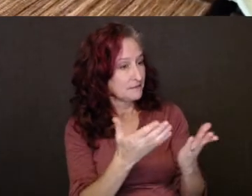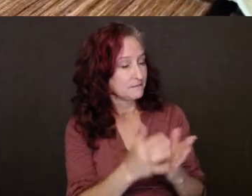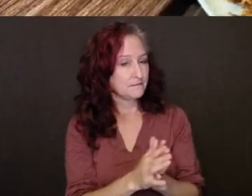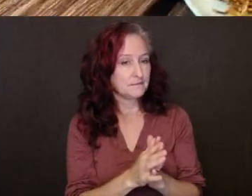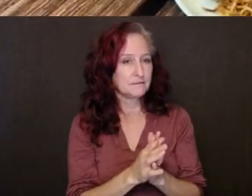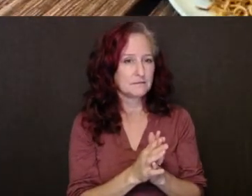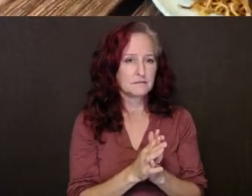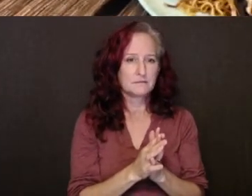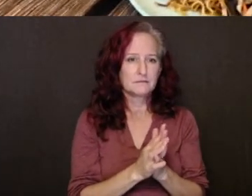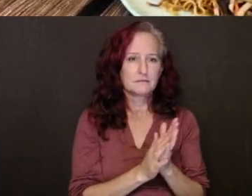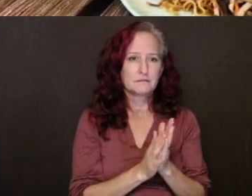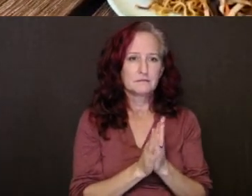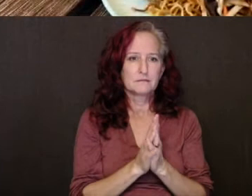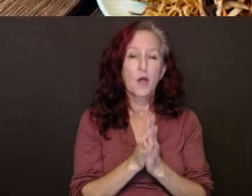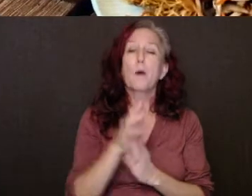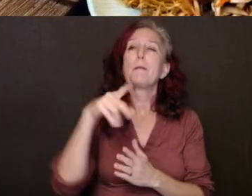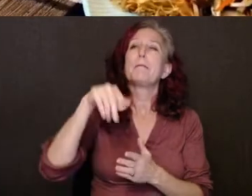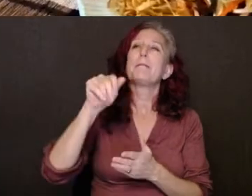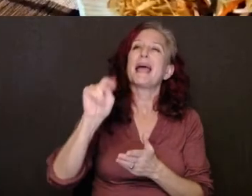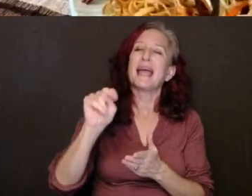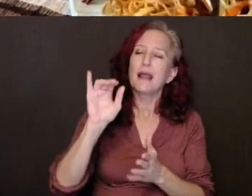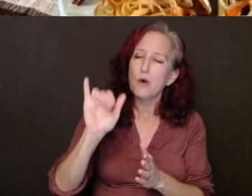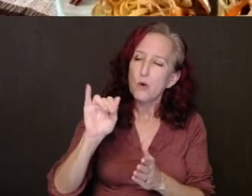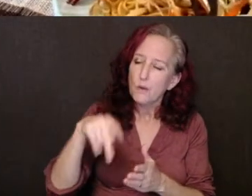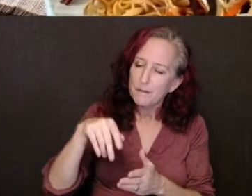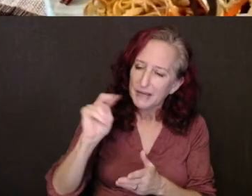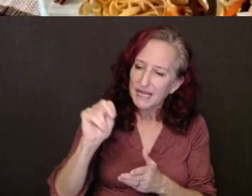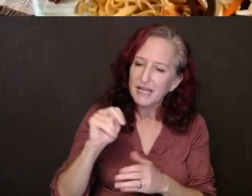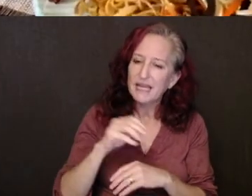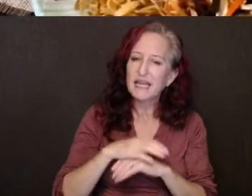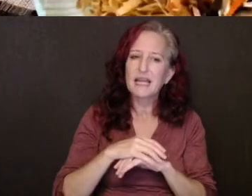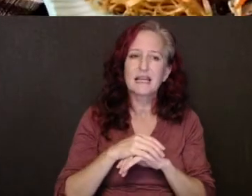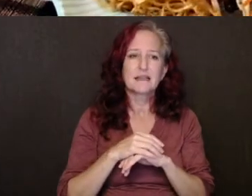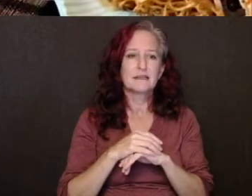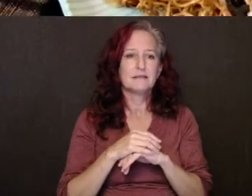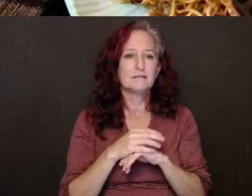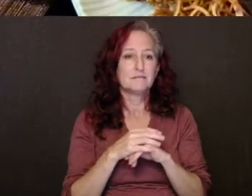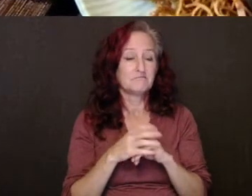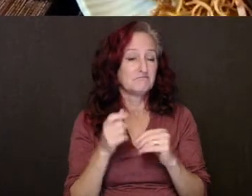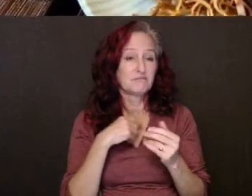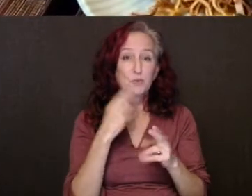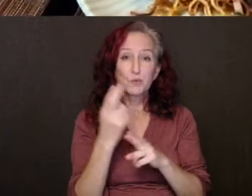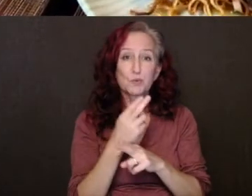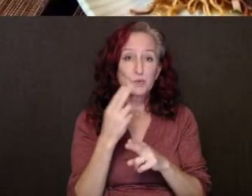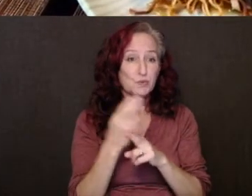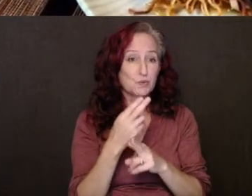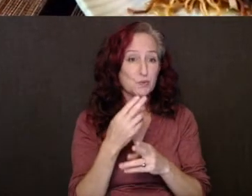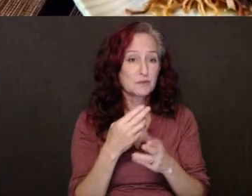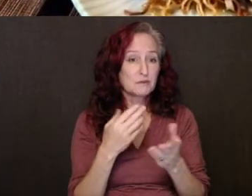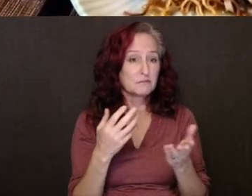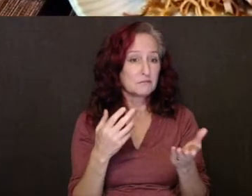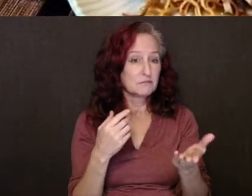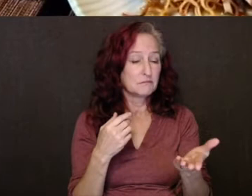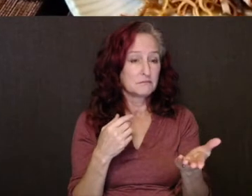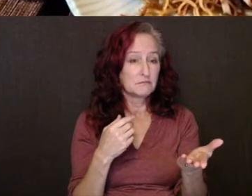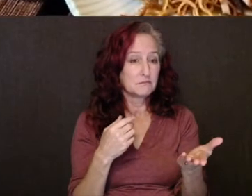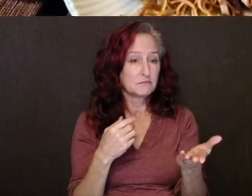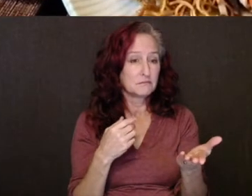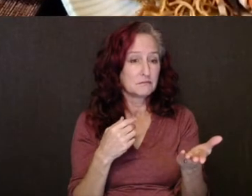I have a really quick question. What are your family holiday? Oh, pan recommendations. Someone's